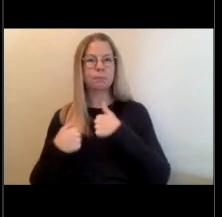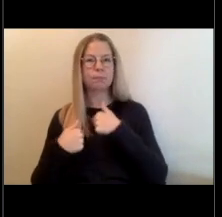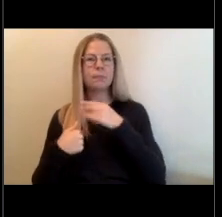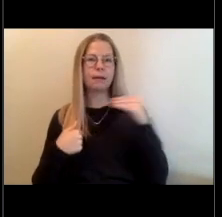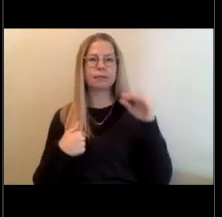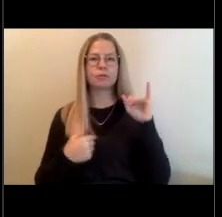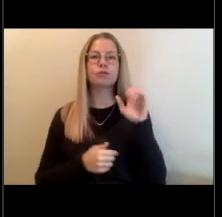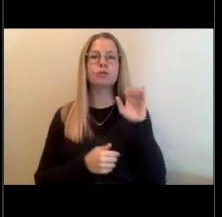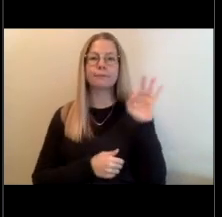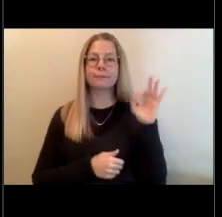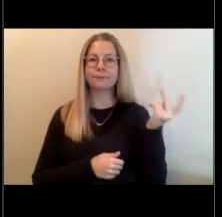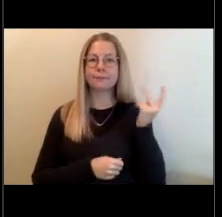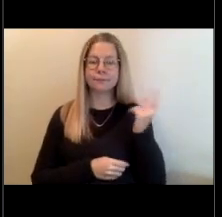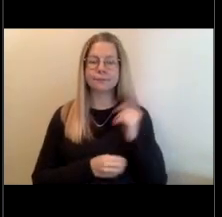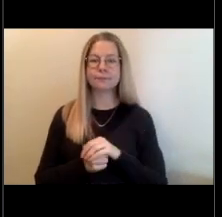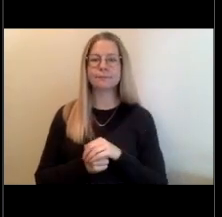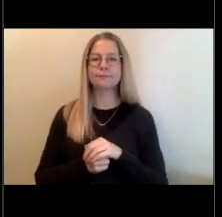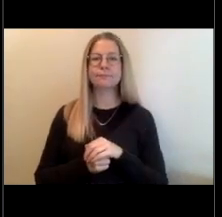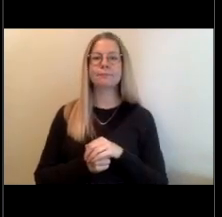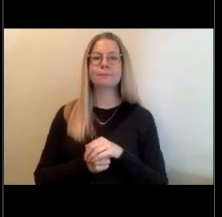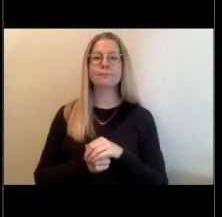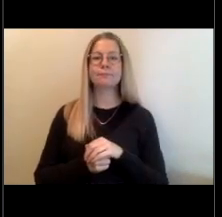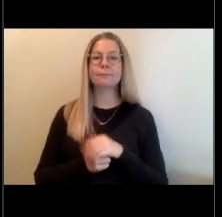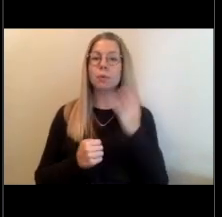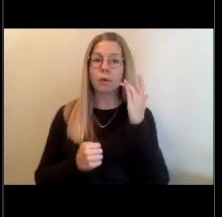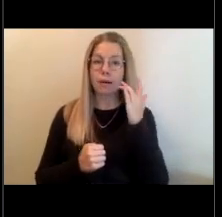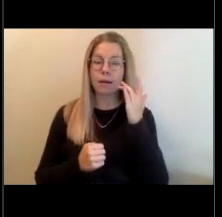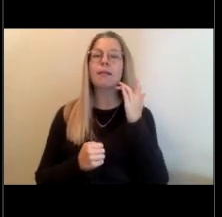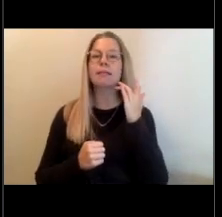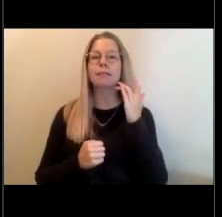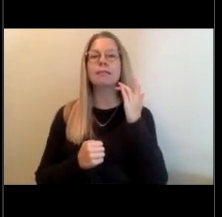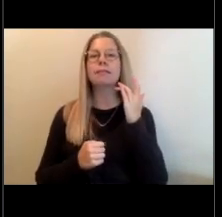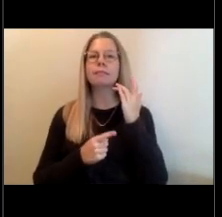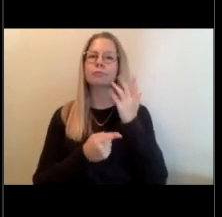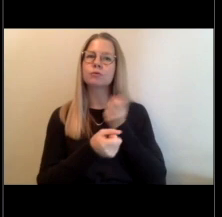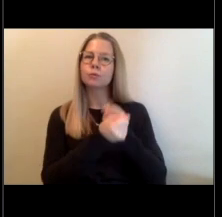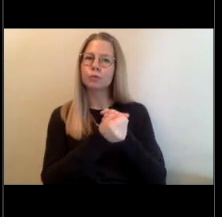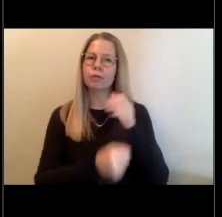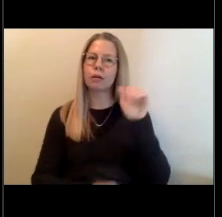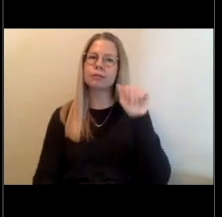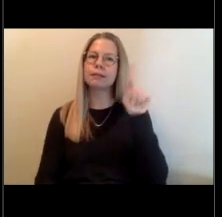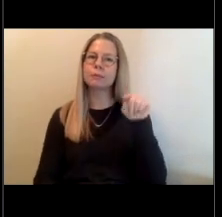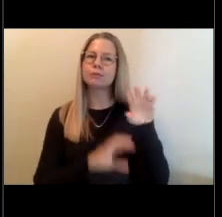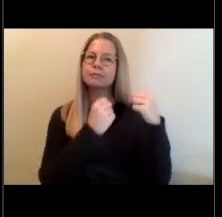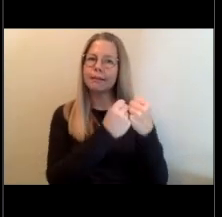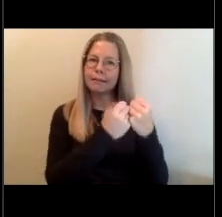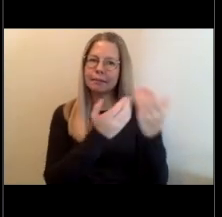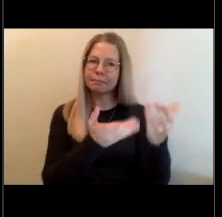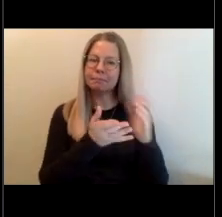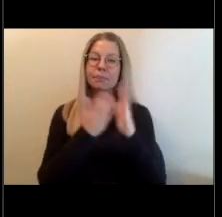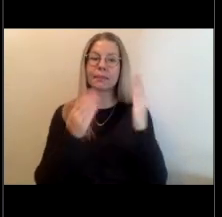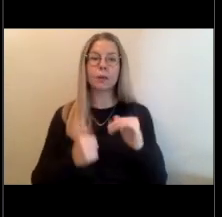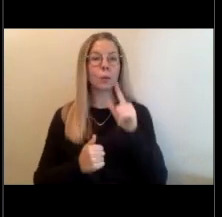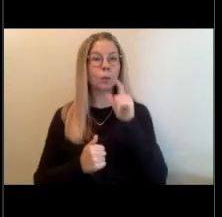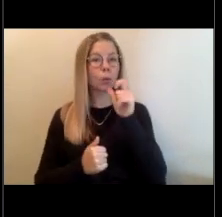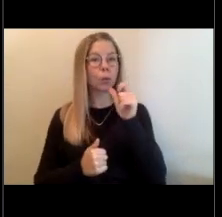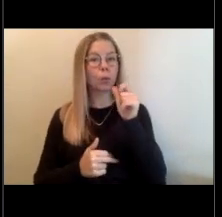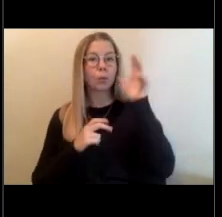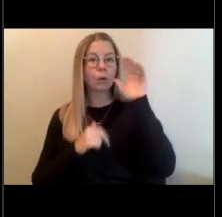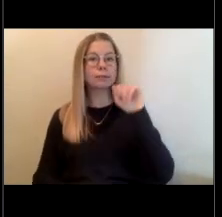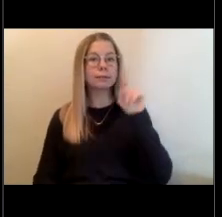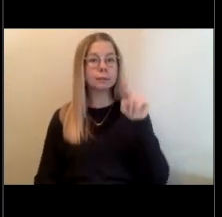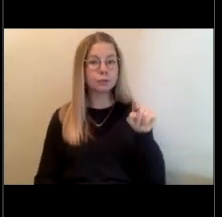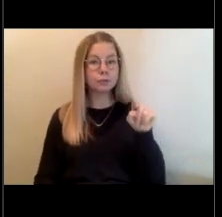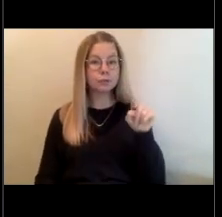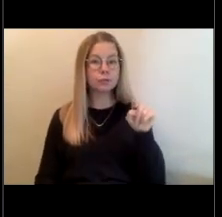Kilimanjaro. Why? For the Alzheimer's Society. And who gets Alzheimer's? These numbers are a tiny